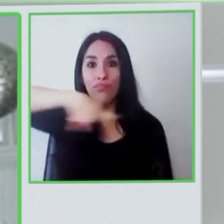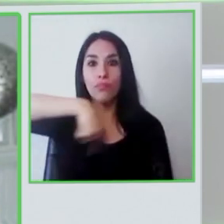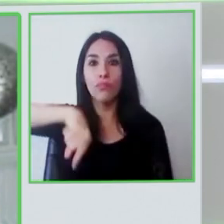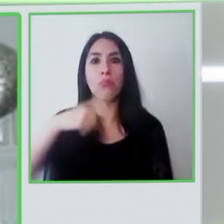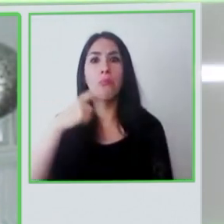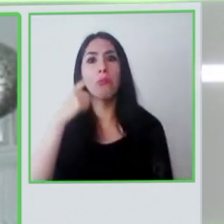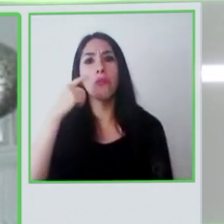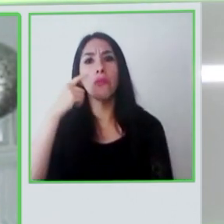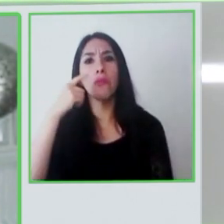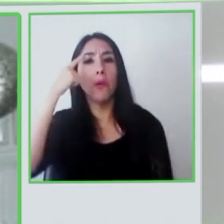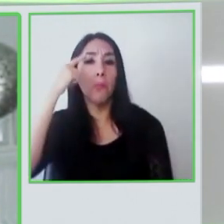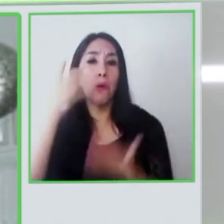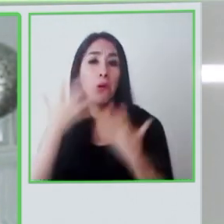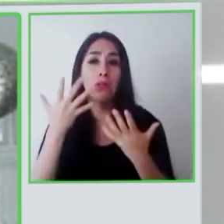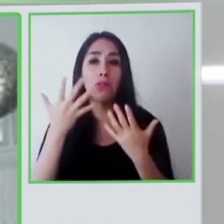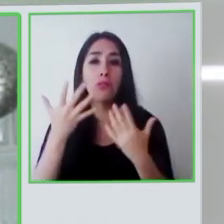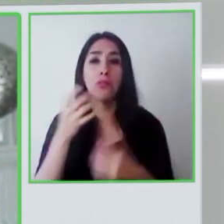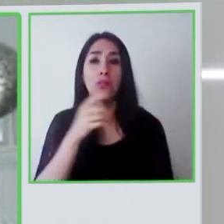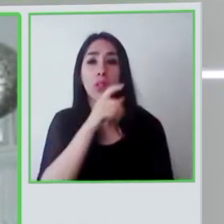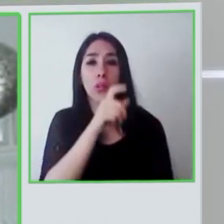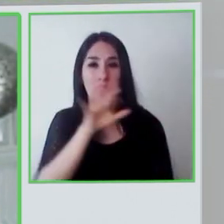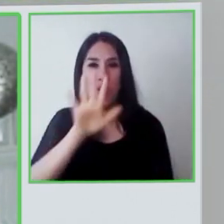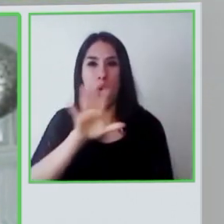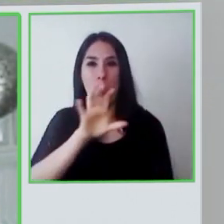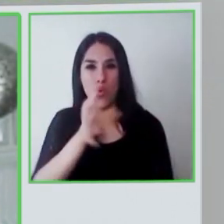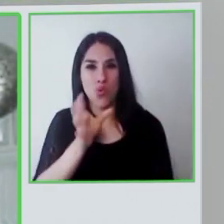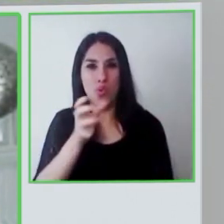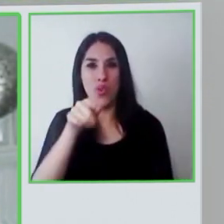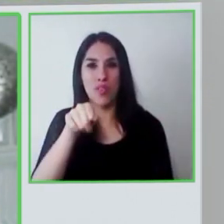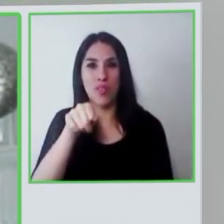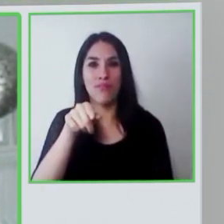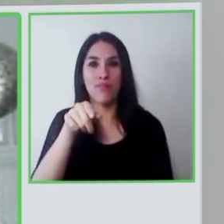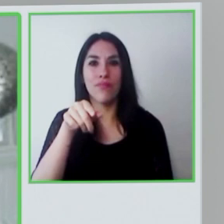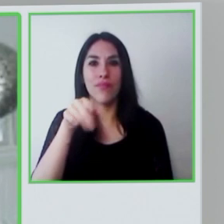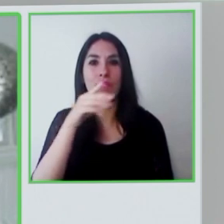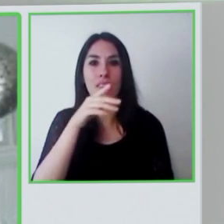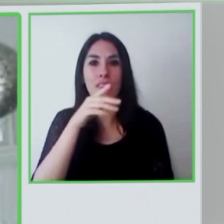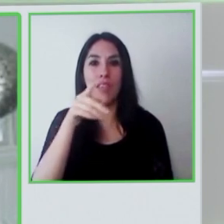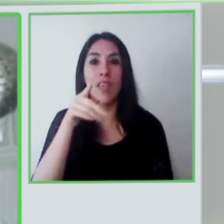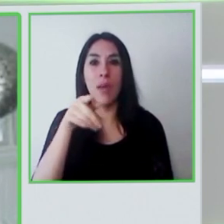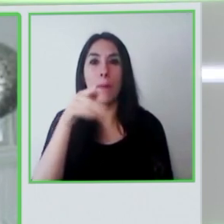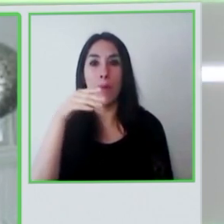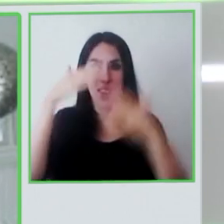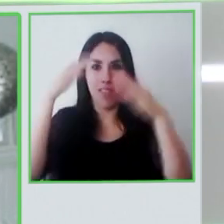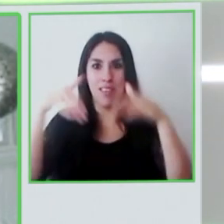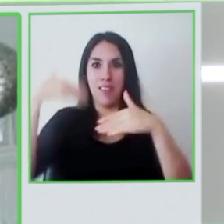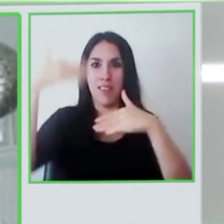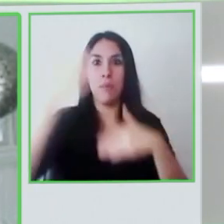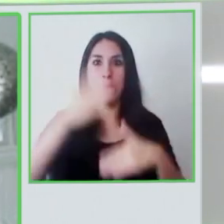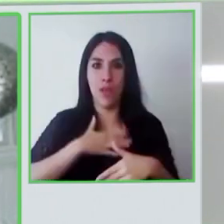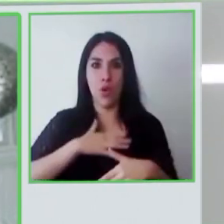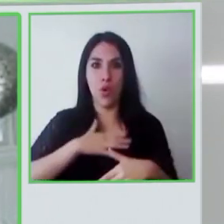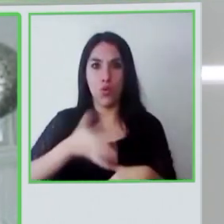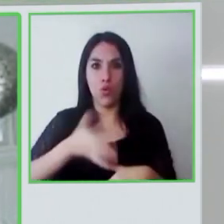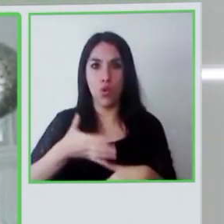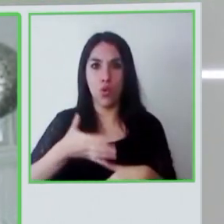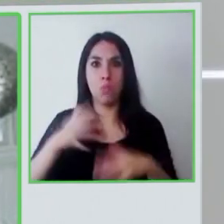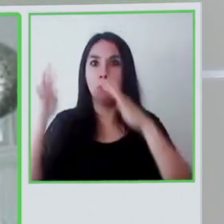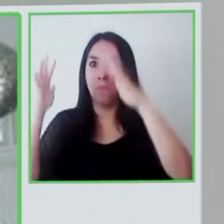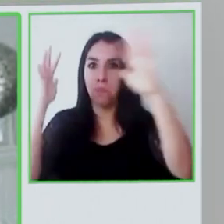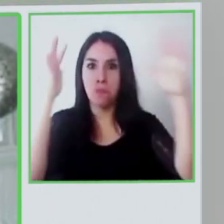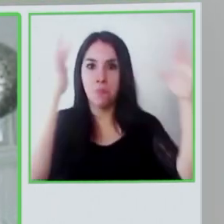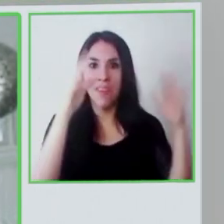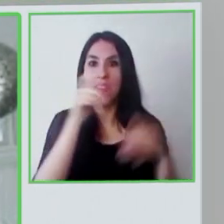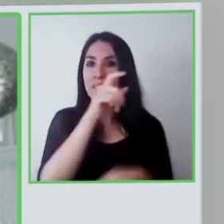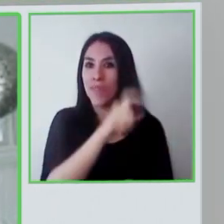National Day of Disability every year in December, and it's really important to learn directly from people with disabilities through what we